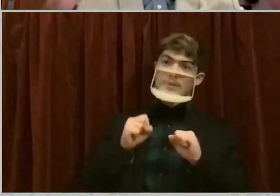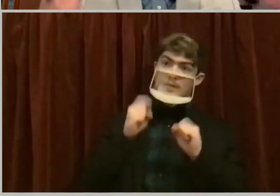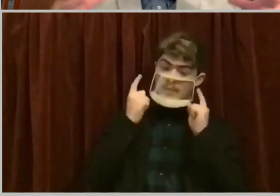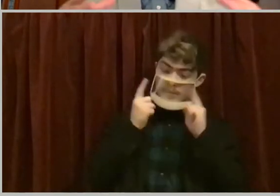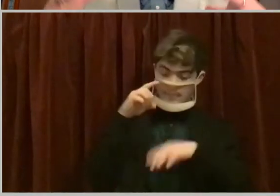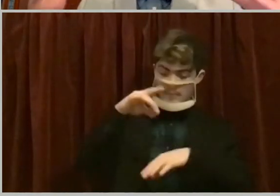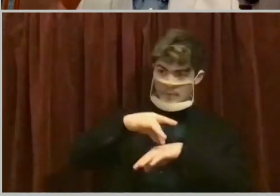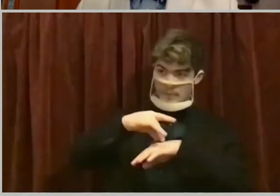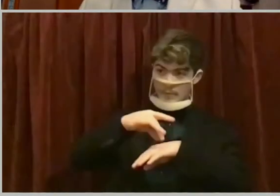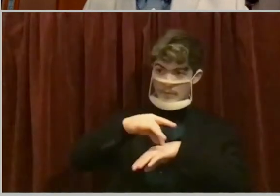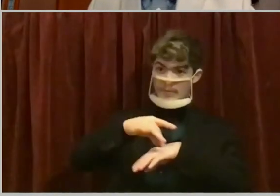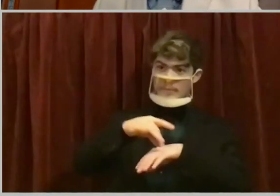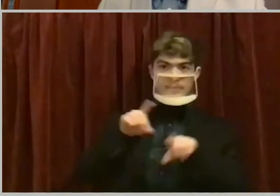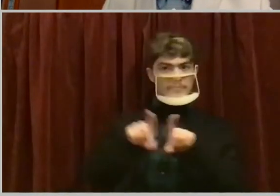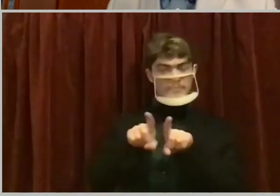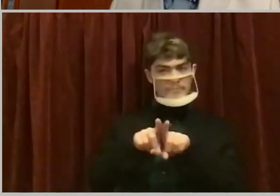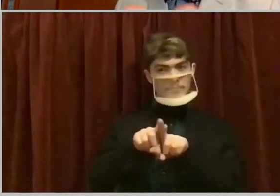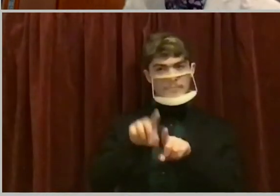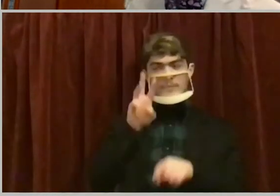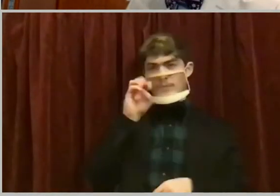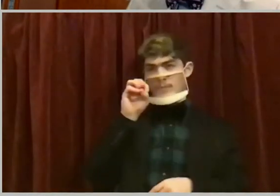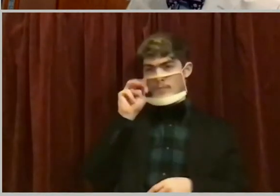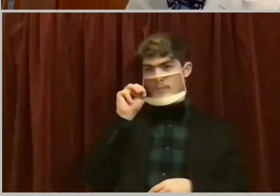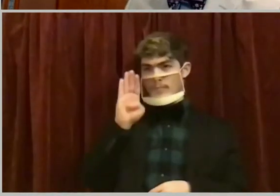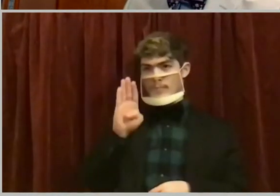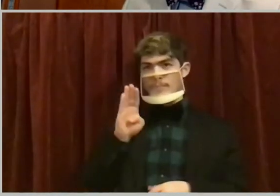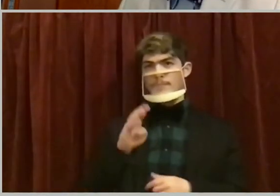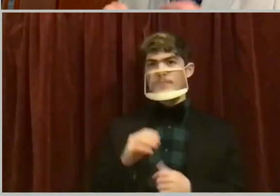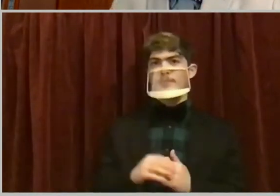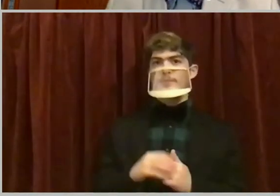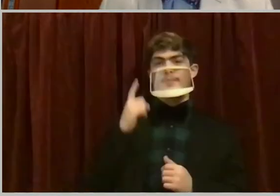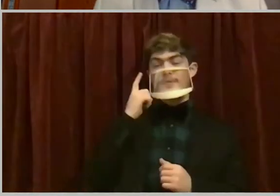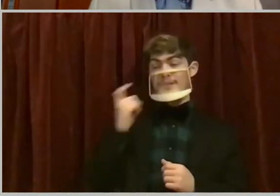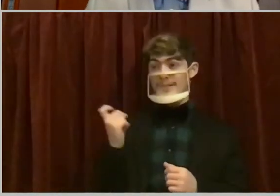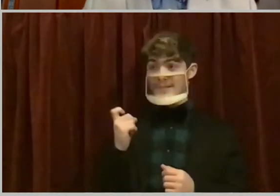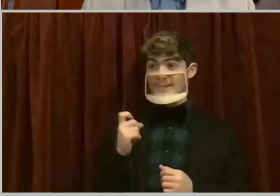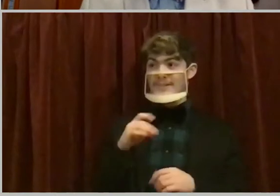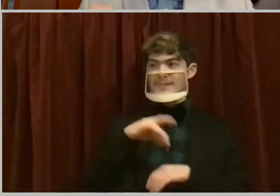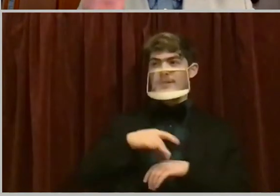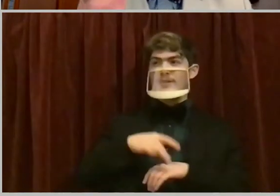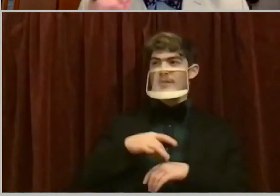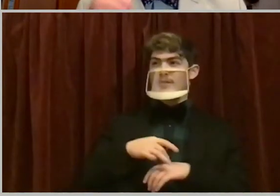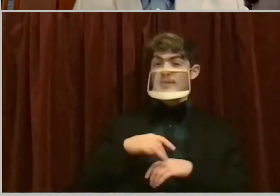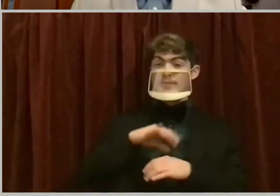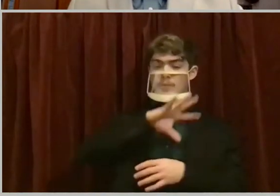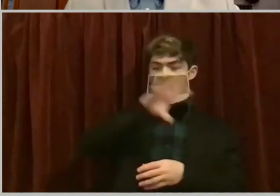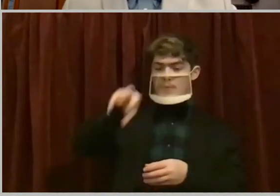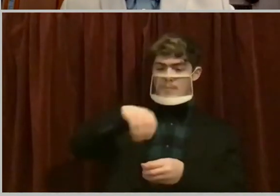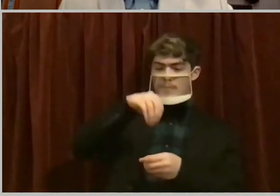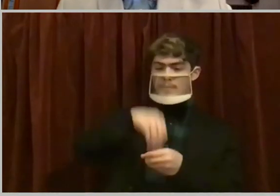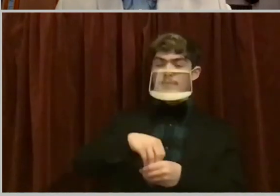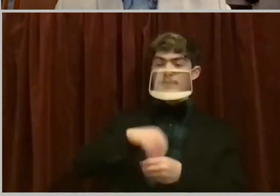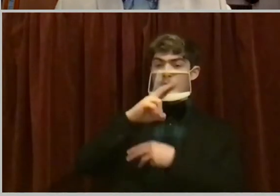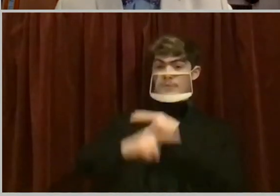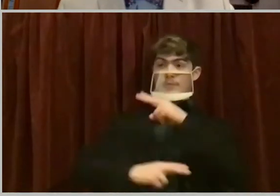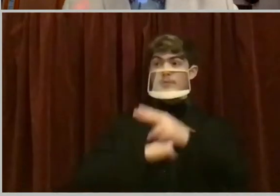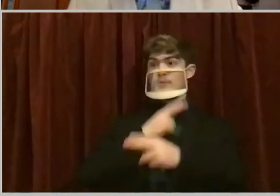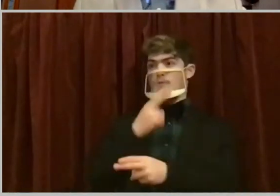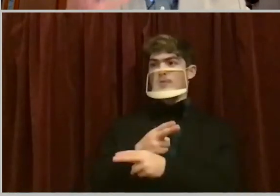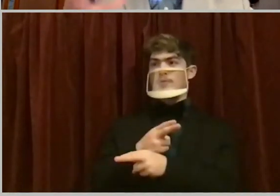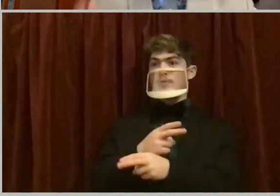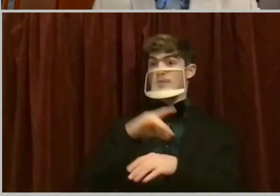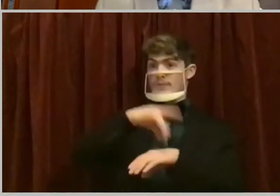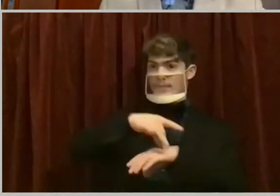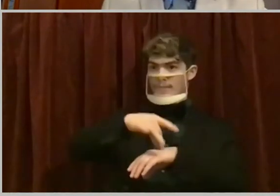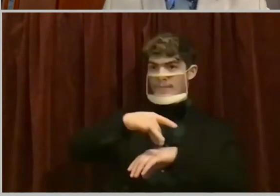God made amidst all the universe that is special, that cradles life, that is the perfect place for life